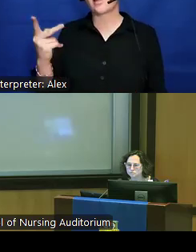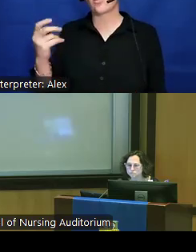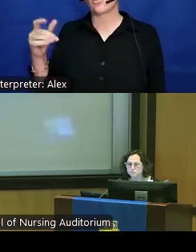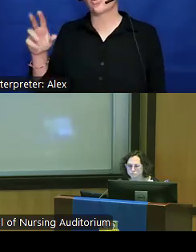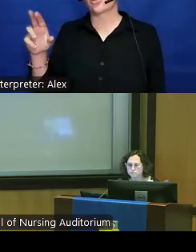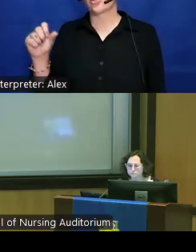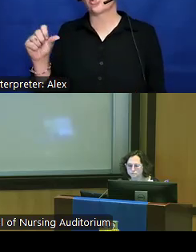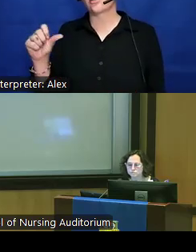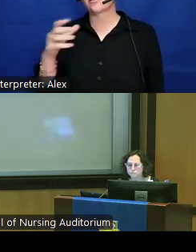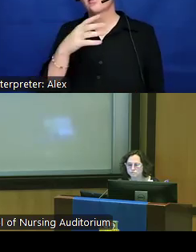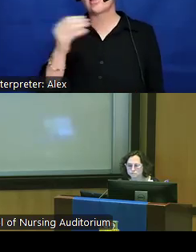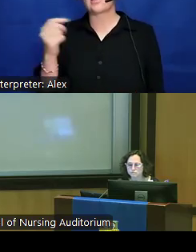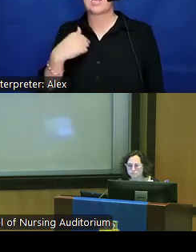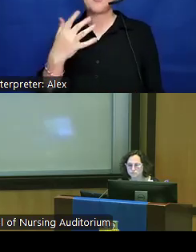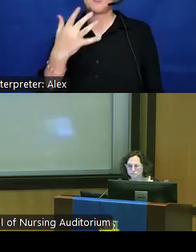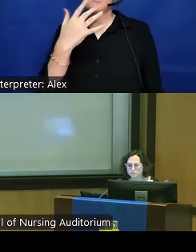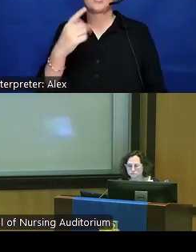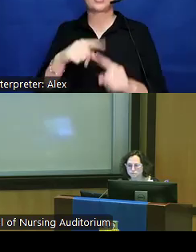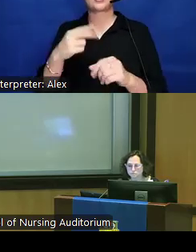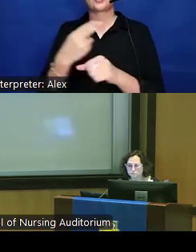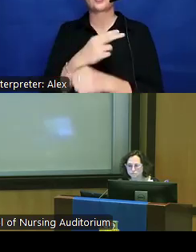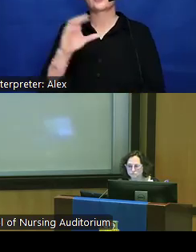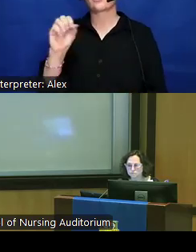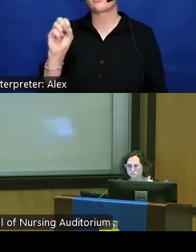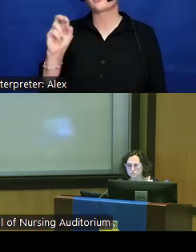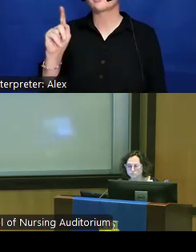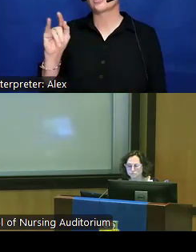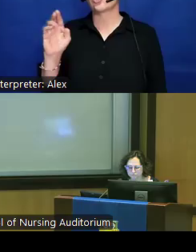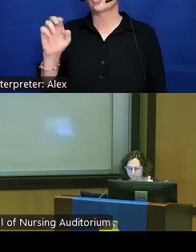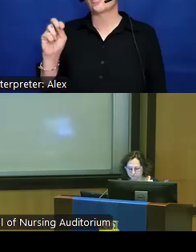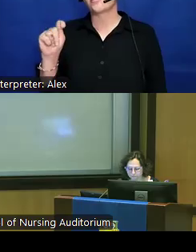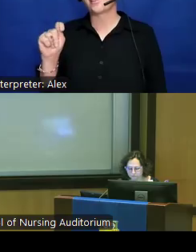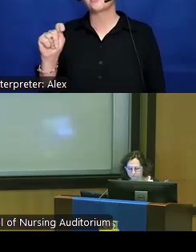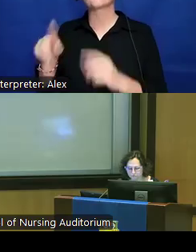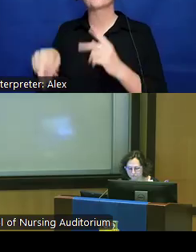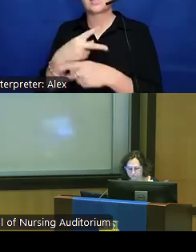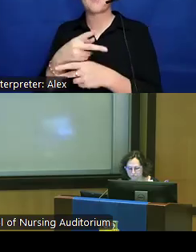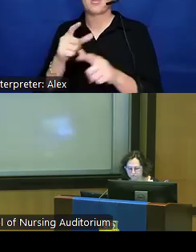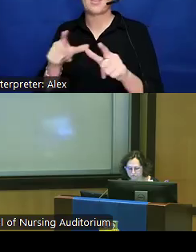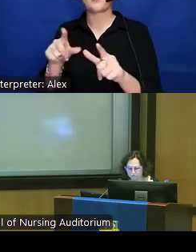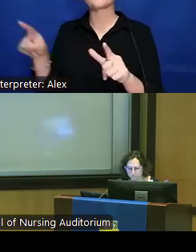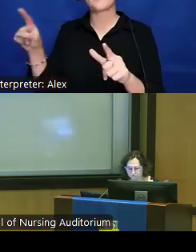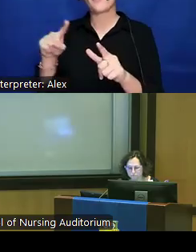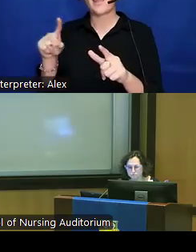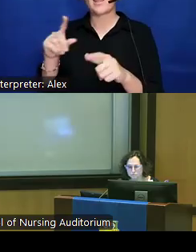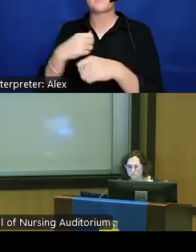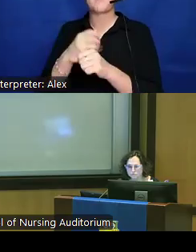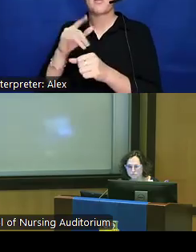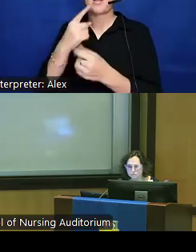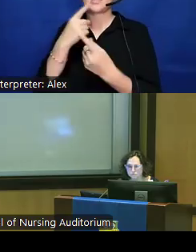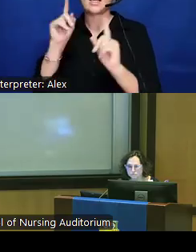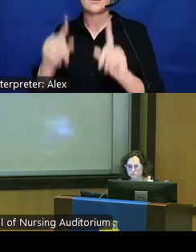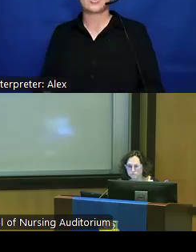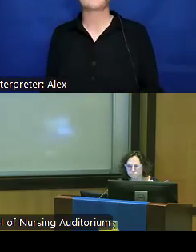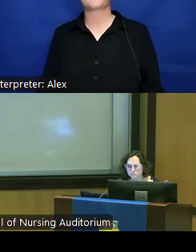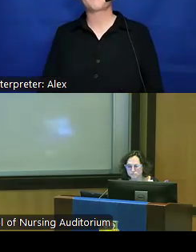I prefer to use constituent language, so those constituents made it the success that it was. And one of the things